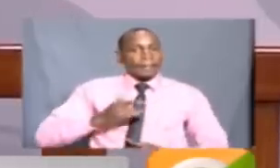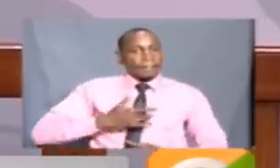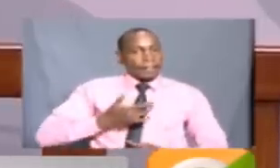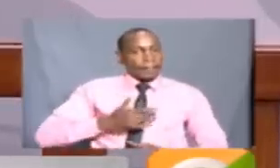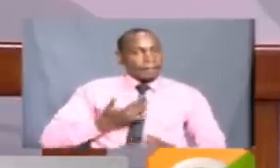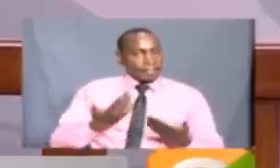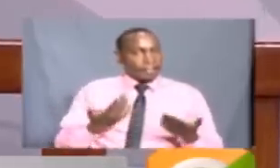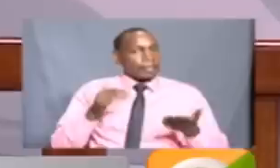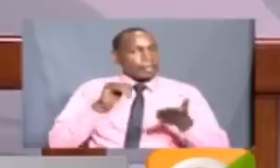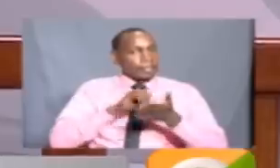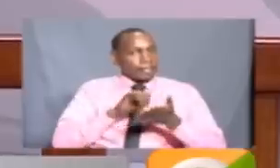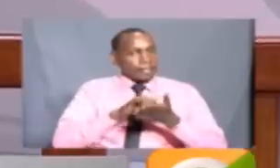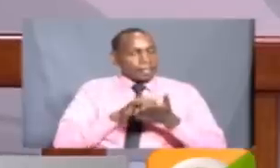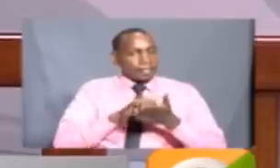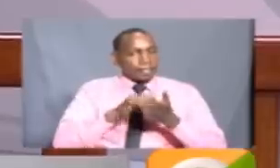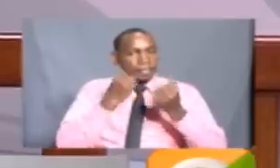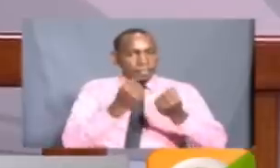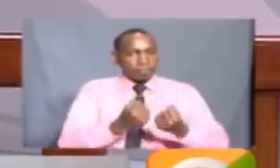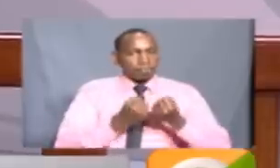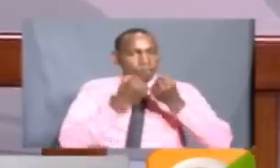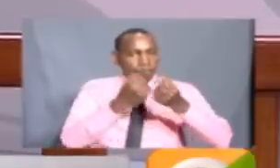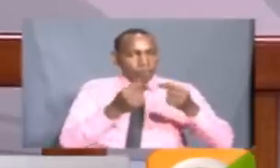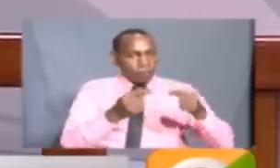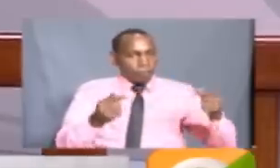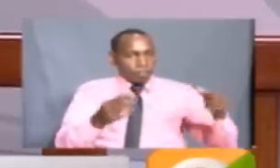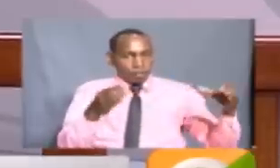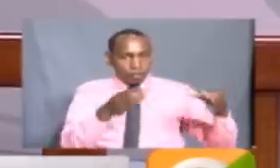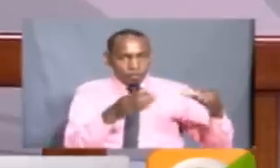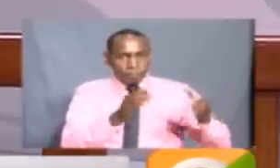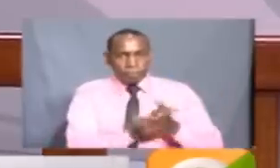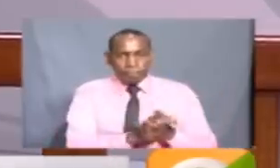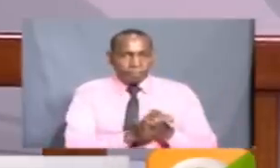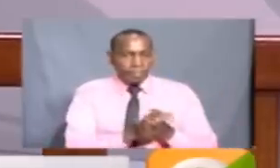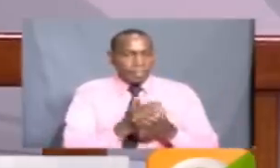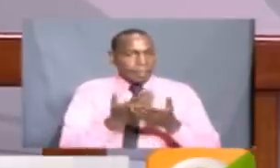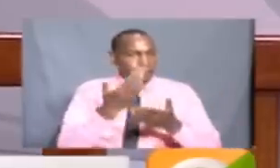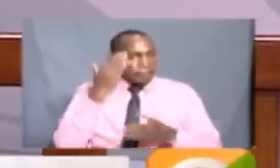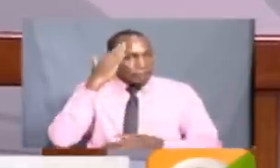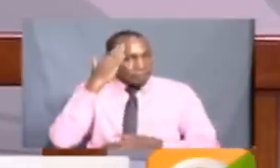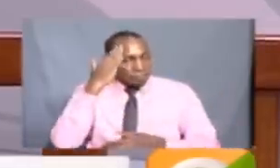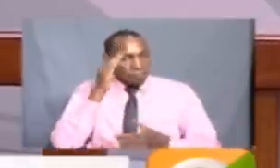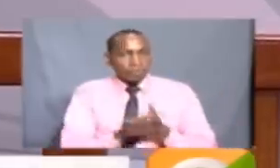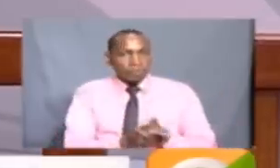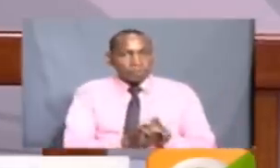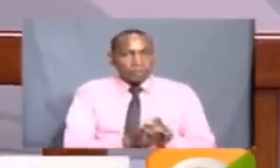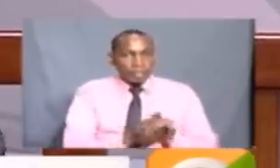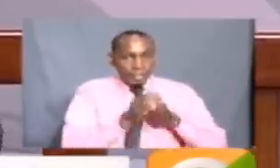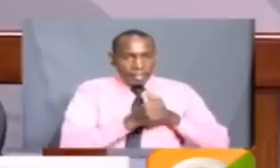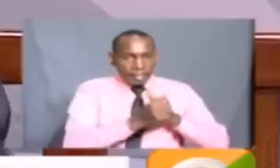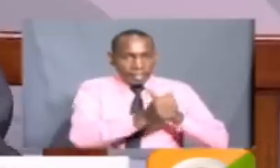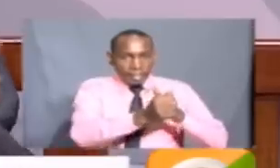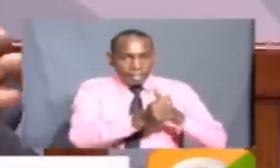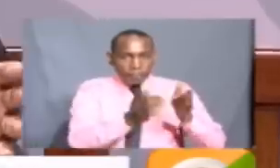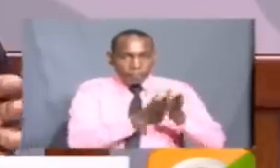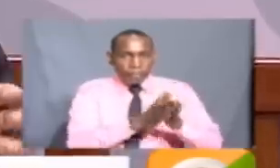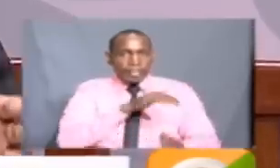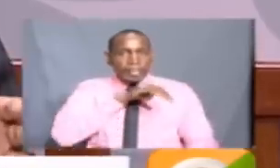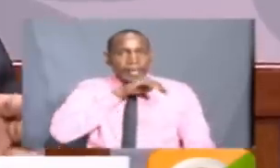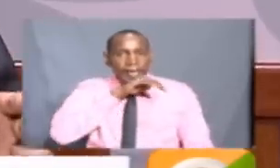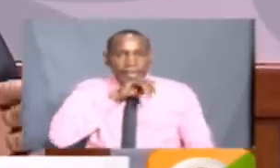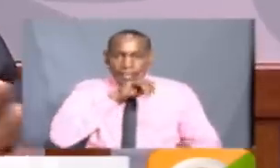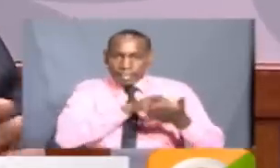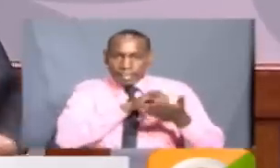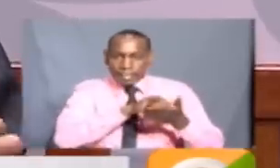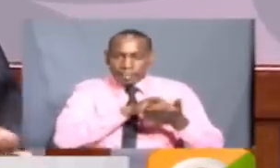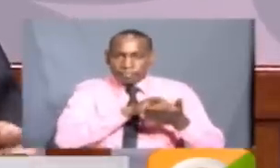which the strong opposition, as we know it, the segment led by Raila, that I think is what we